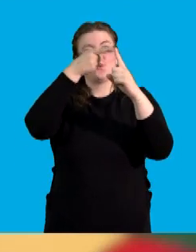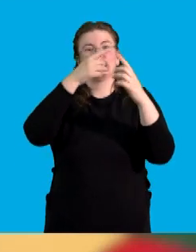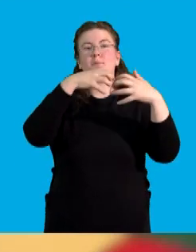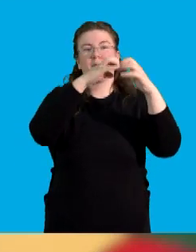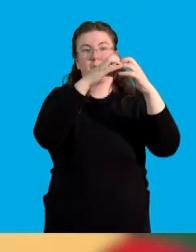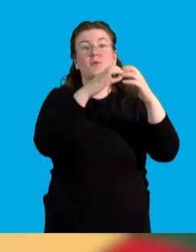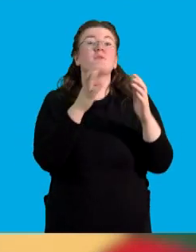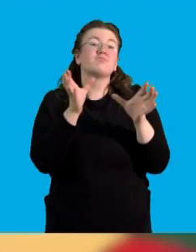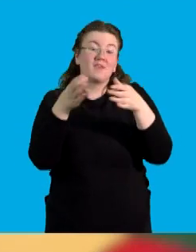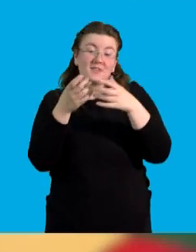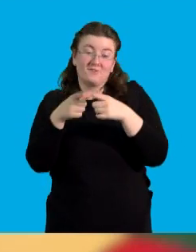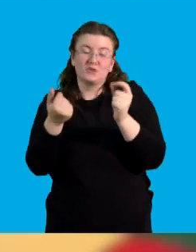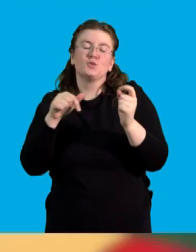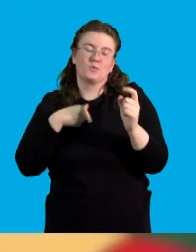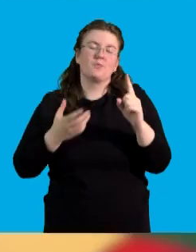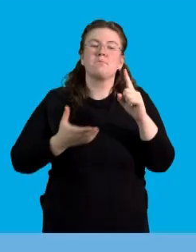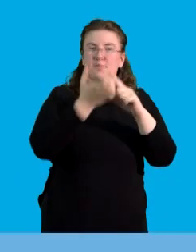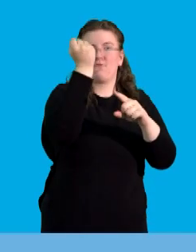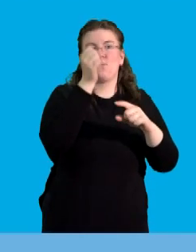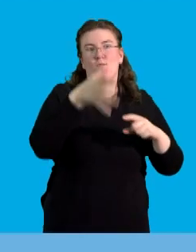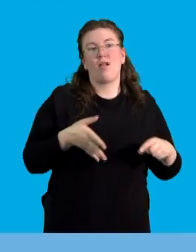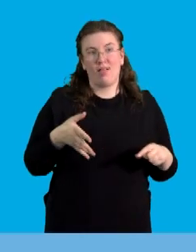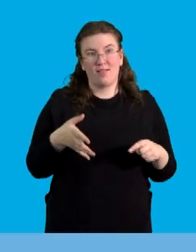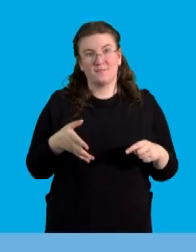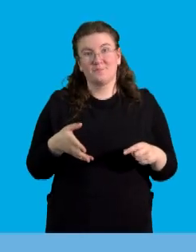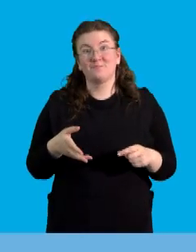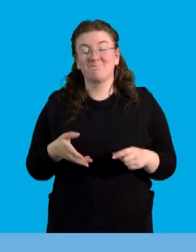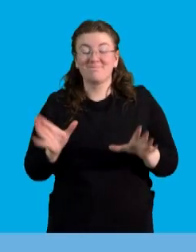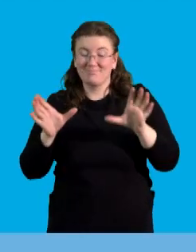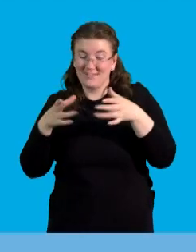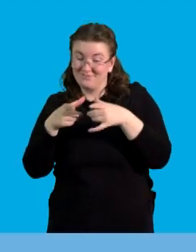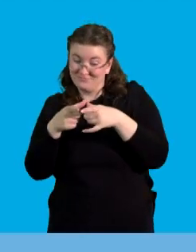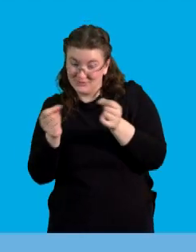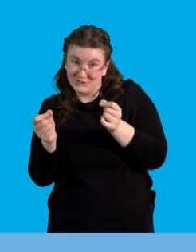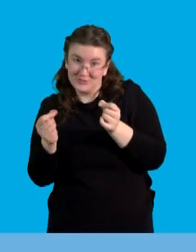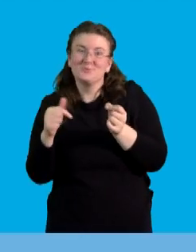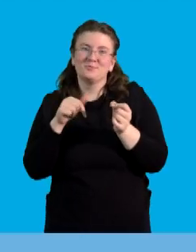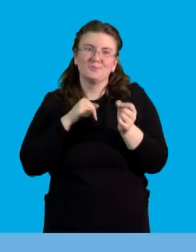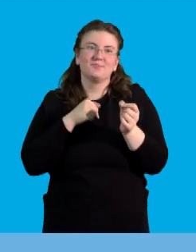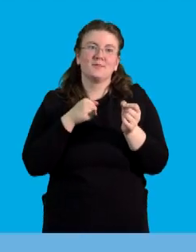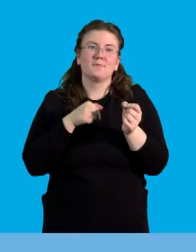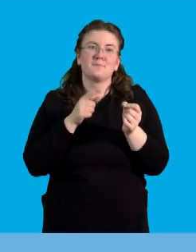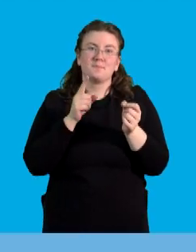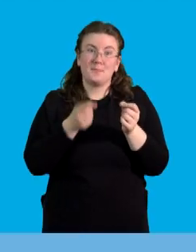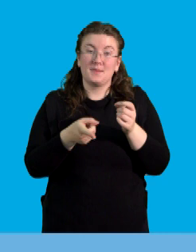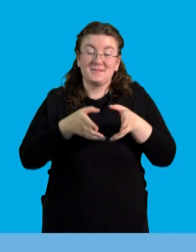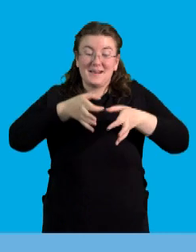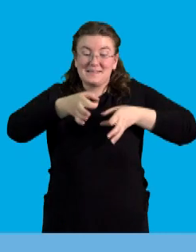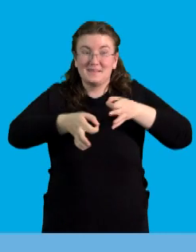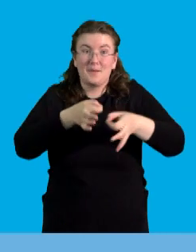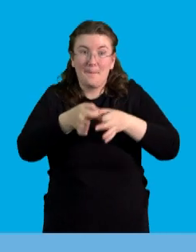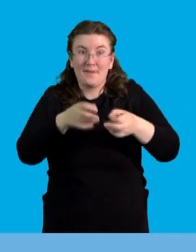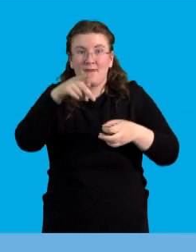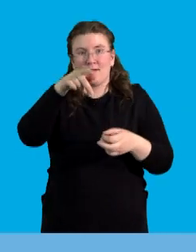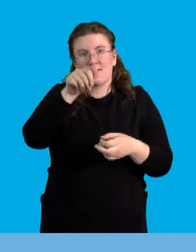to achieve by the end of this lesson. So by the end of the lesson, you should be able to explain that parallel